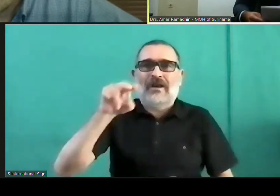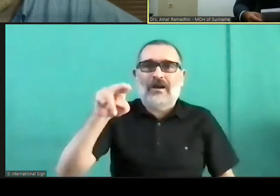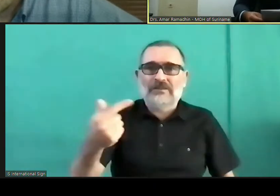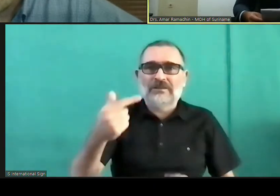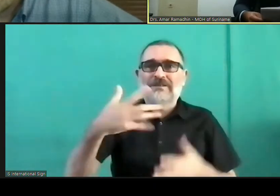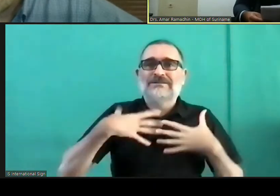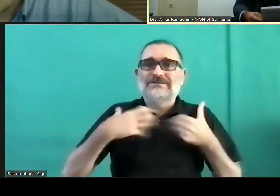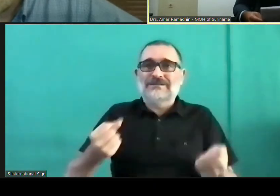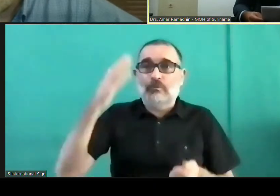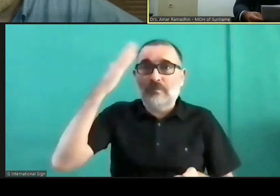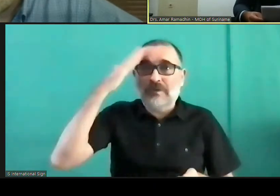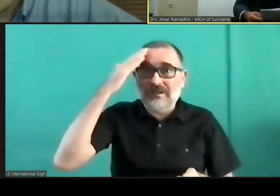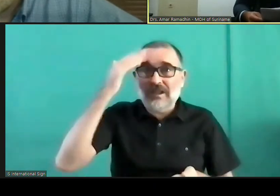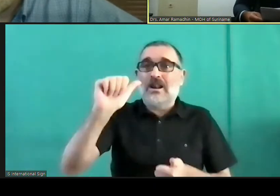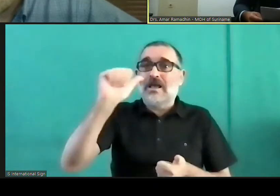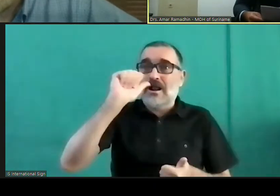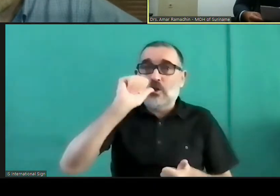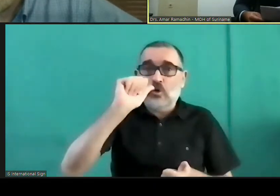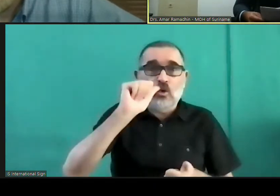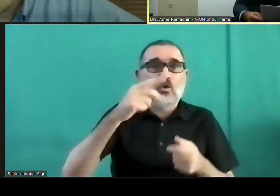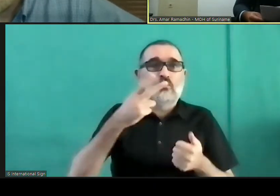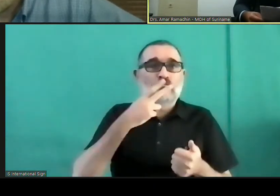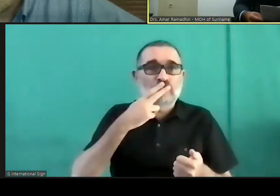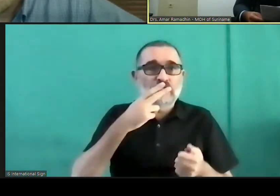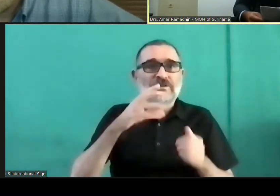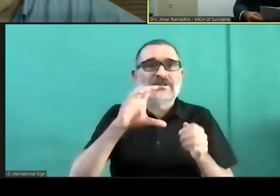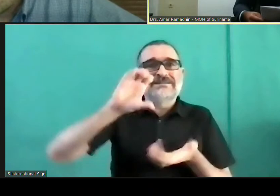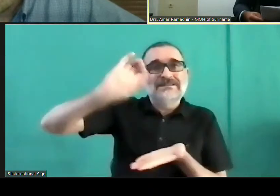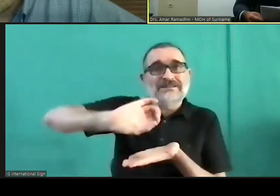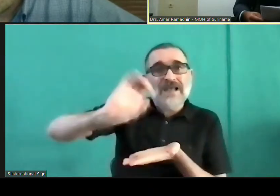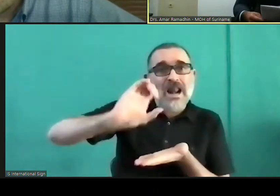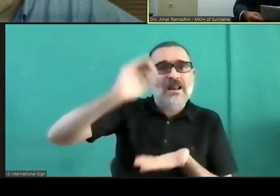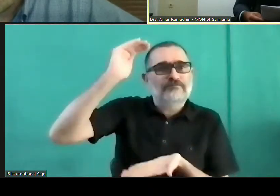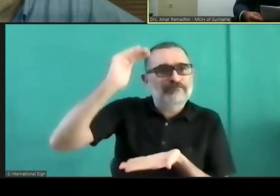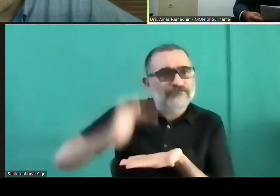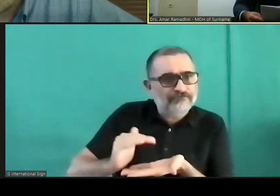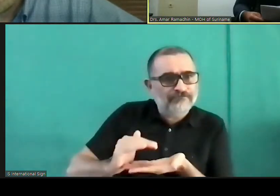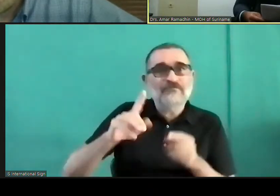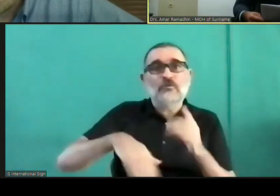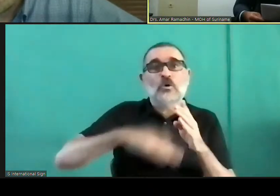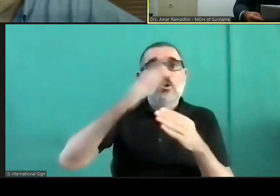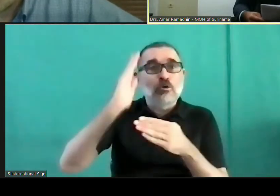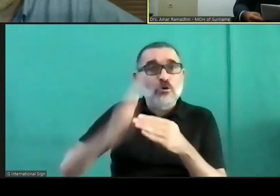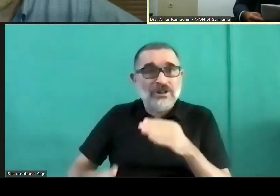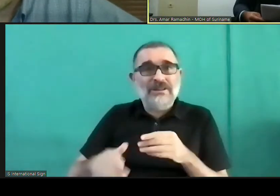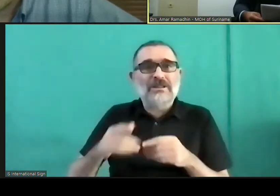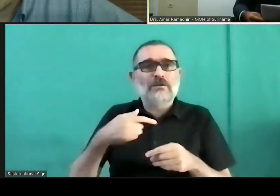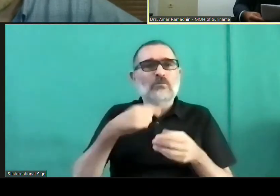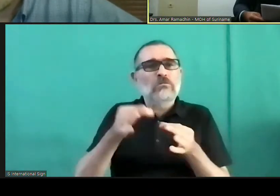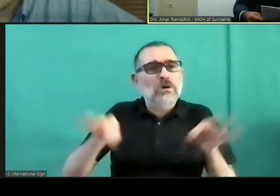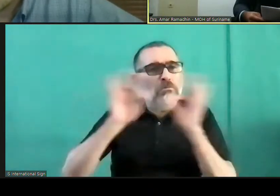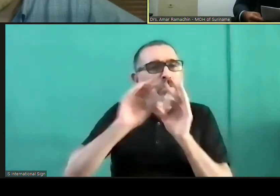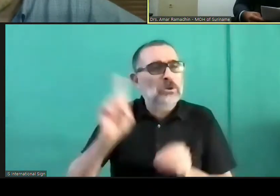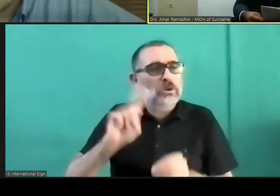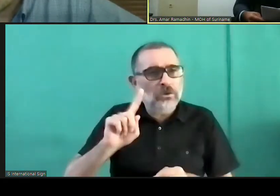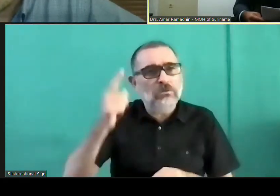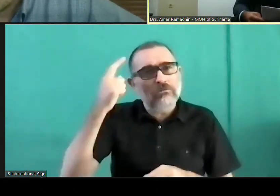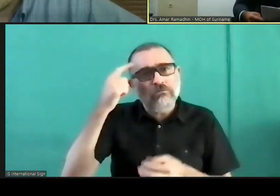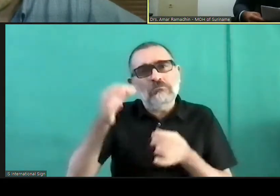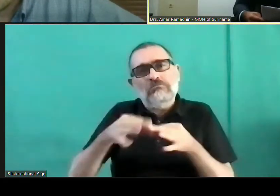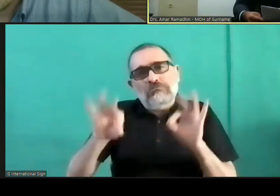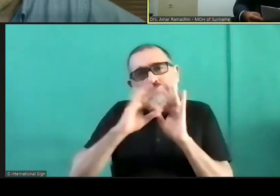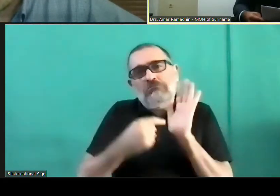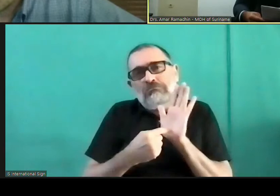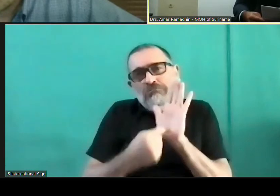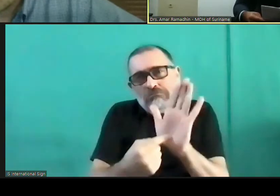in agriculture, and cooperation with other ministries to develop a more integrated and workable health